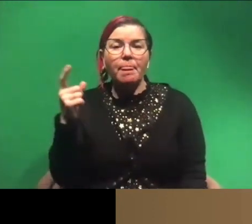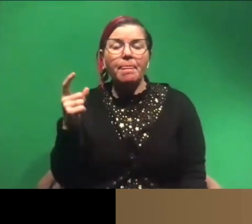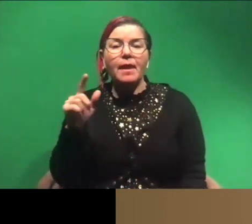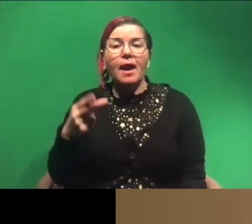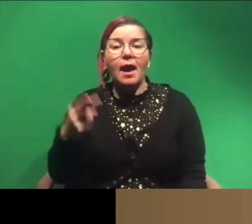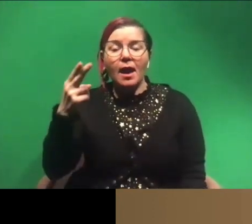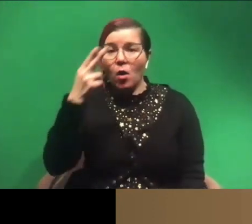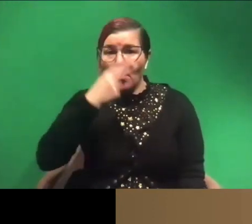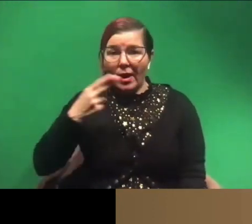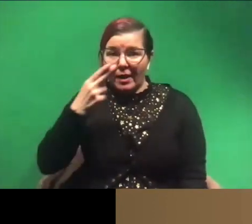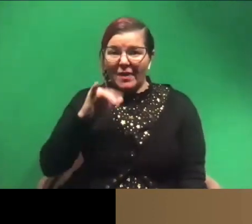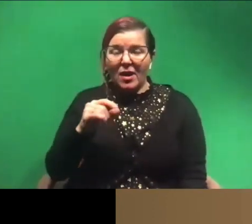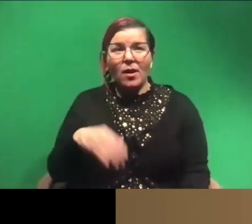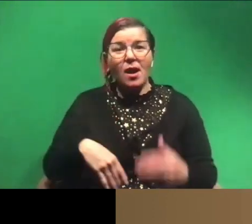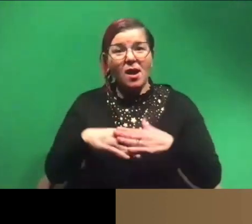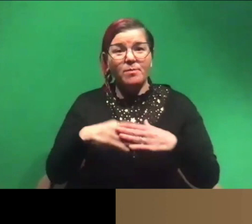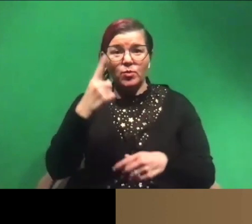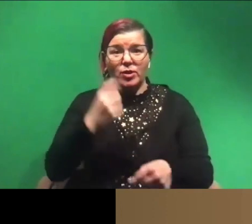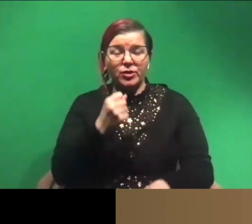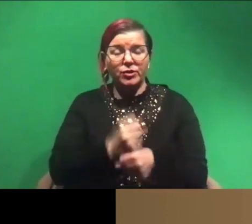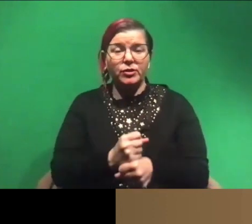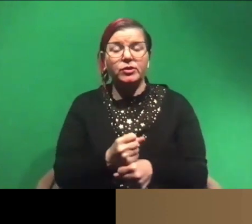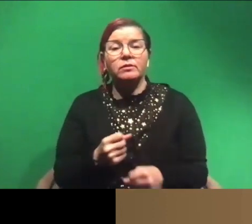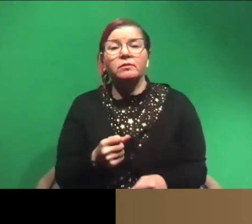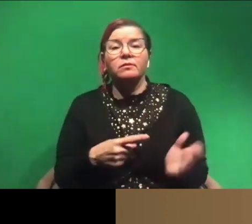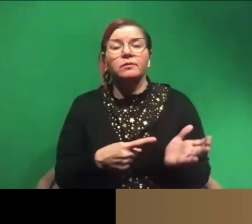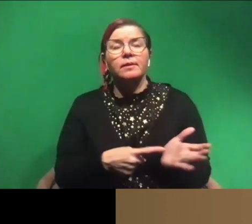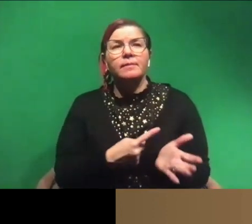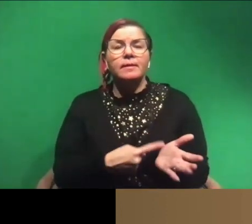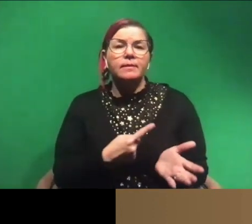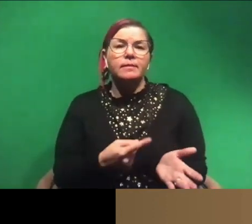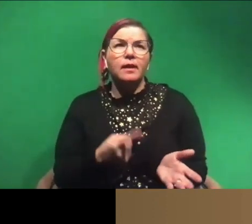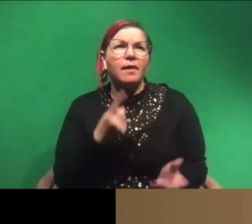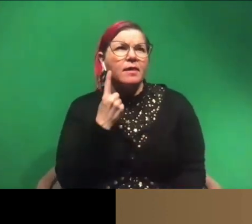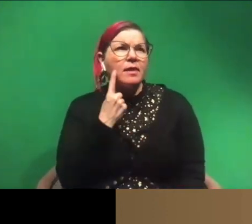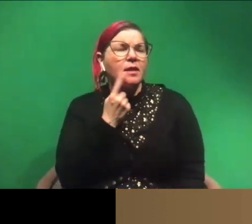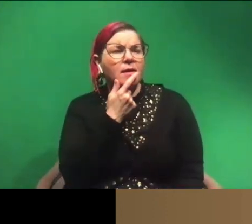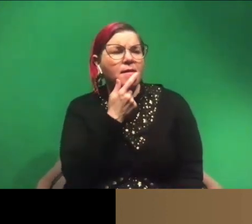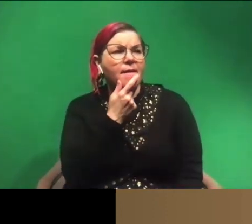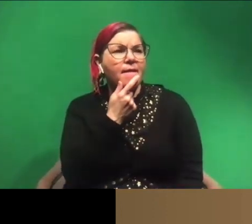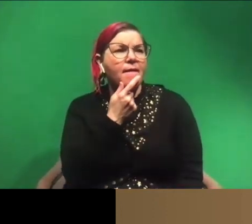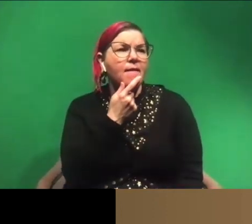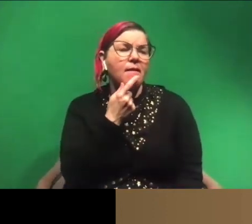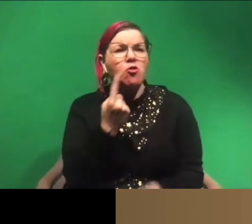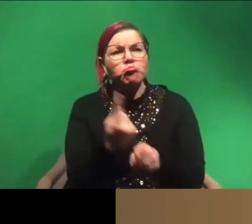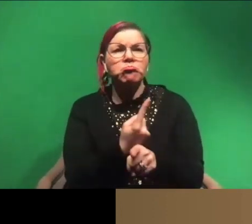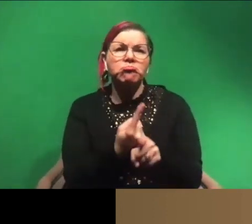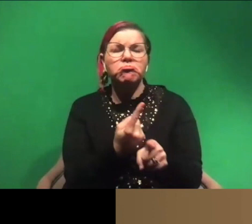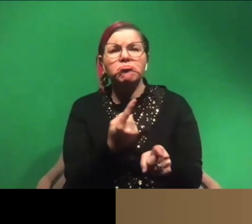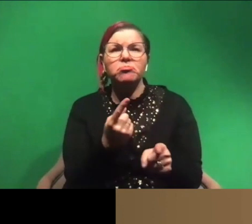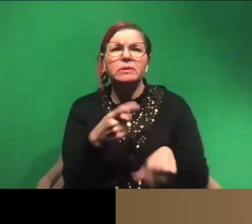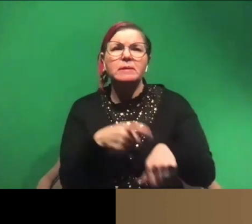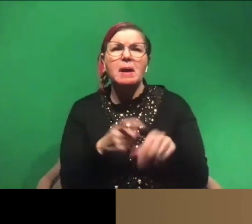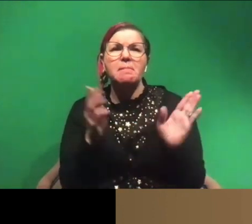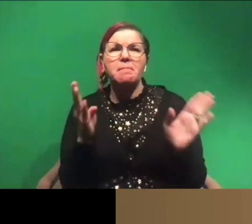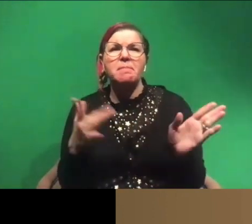Hawaii, those have gone up to a year. And sometimes I think a pretty reasonable time frame that I've seen a fair